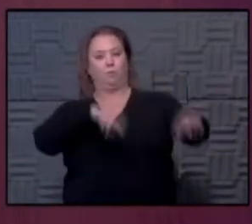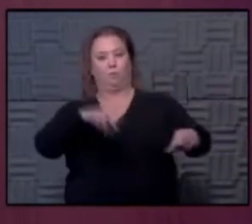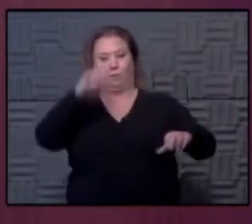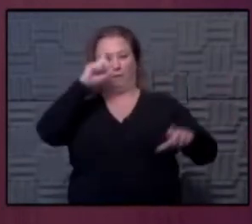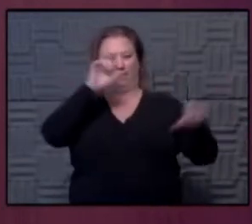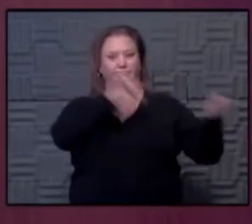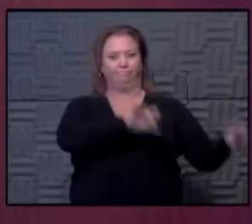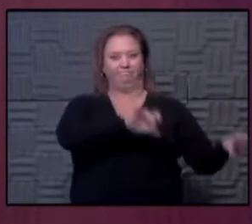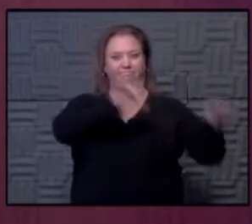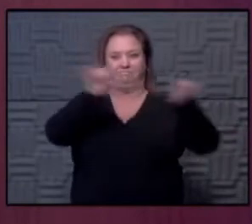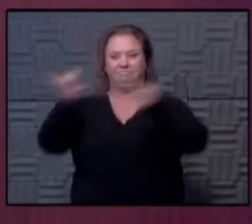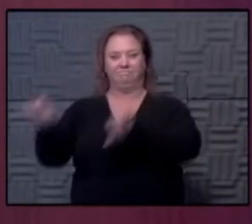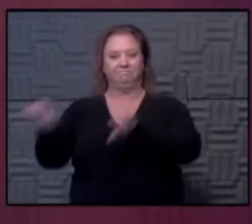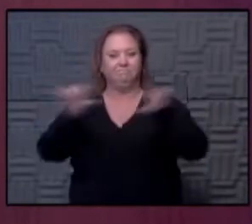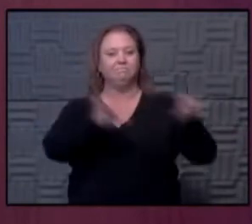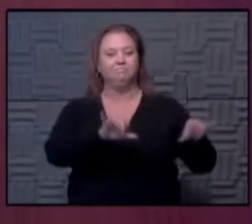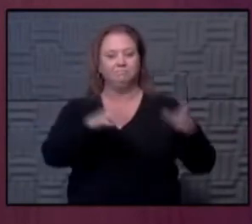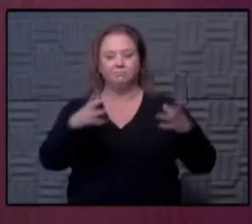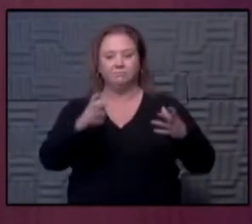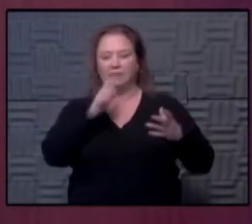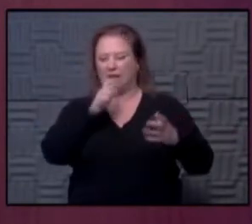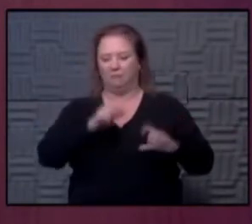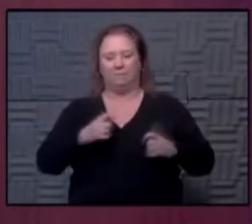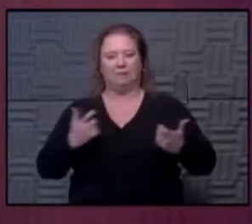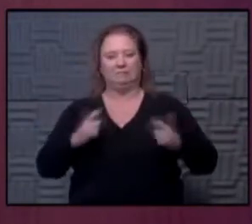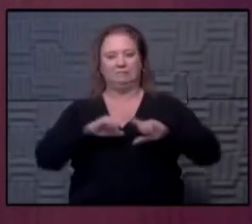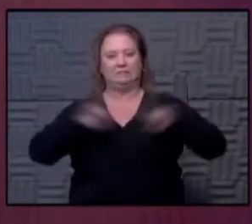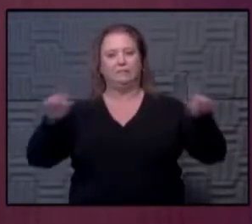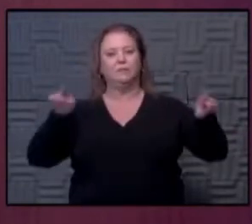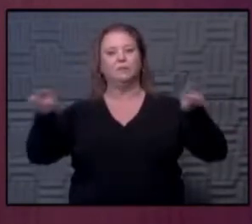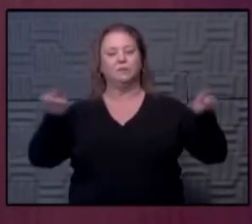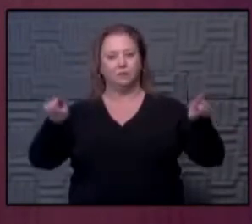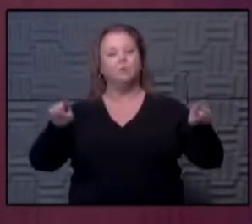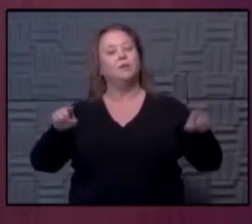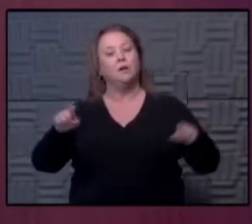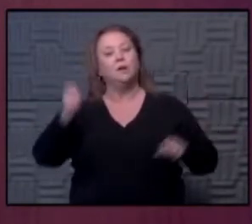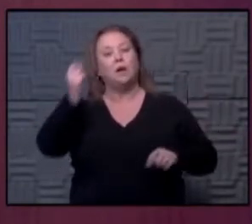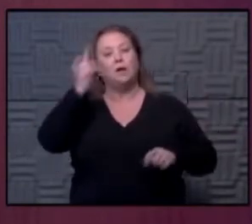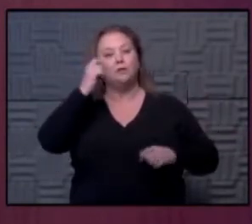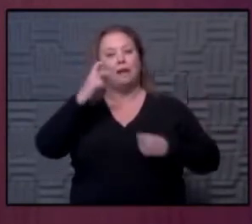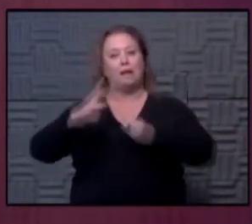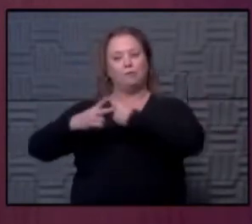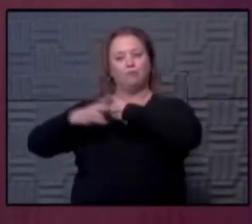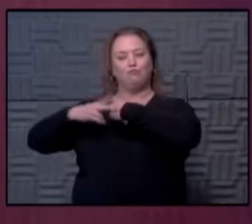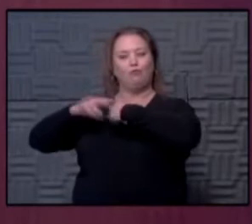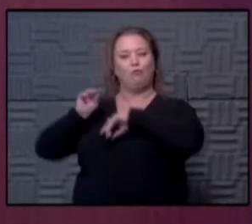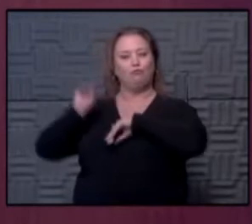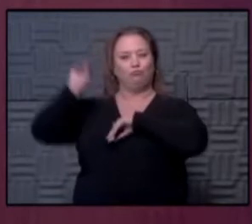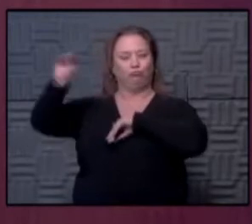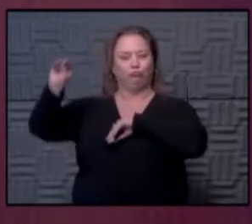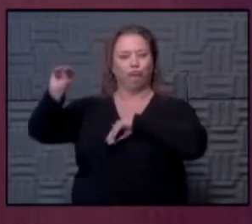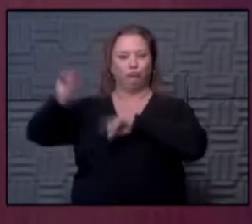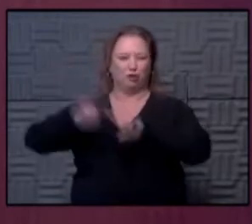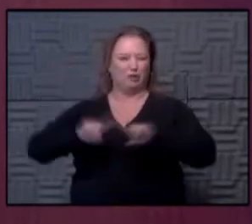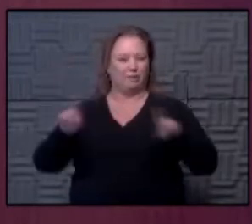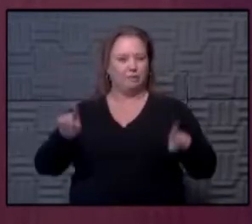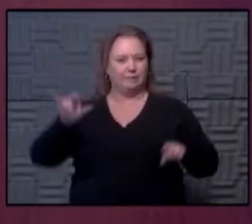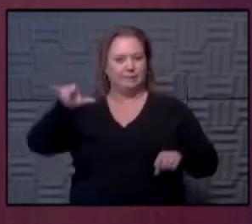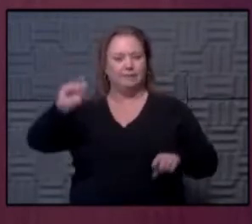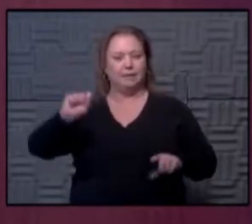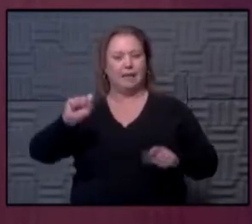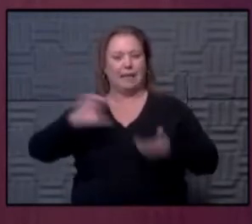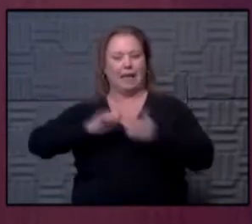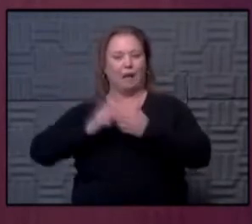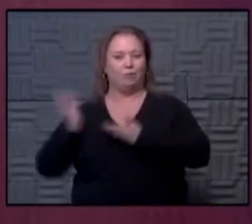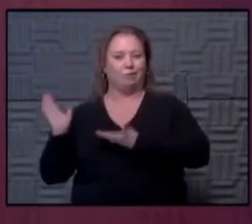very equivalent. There's not going to be remarkable differences. There are differences in how they're stored and how you transport